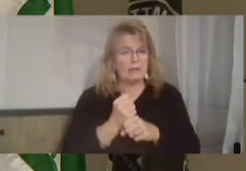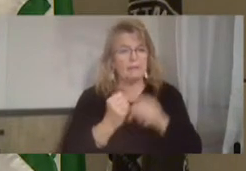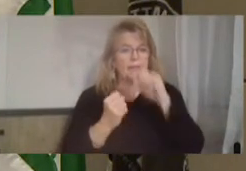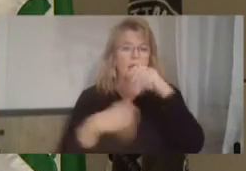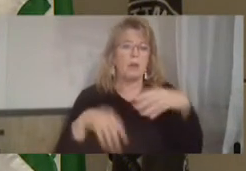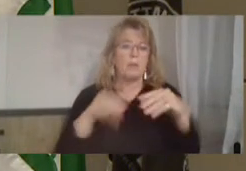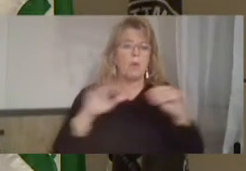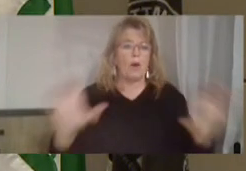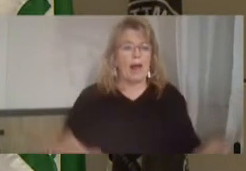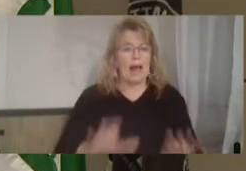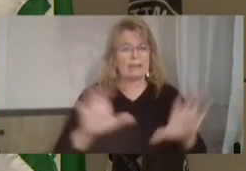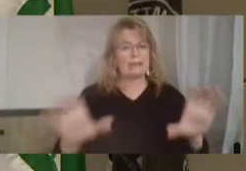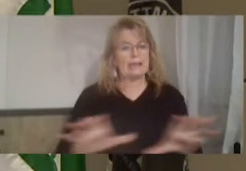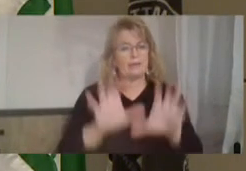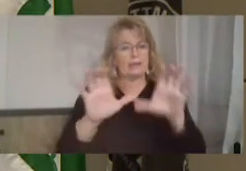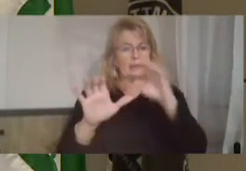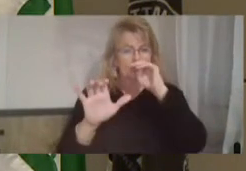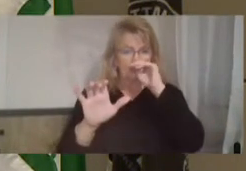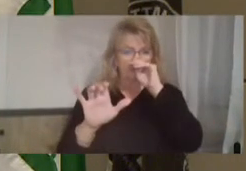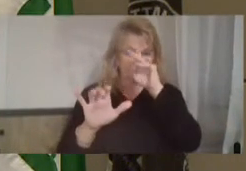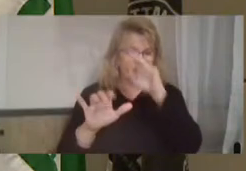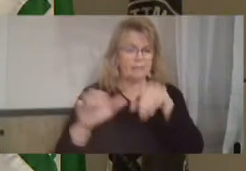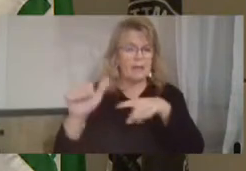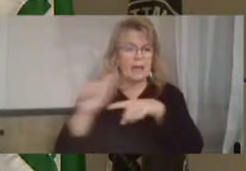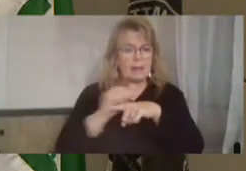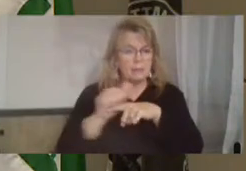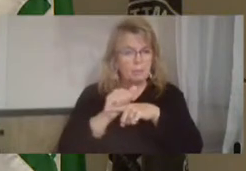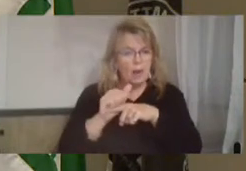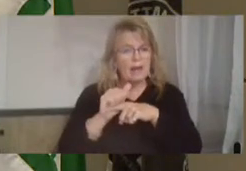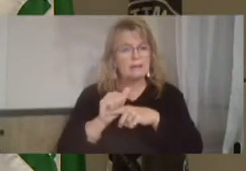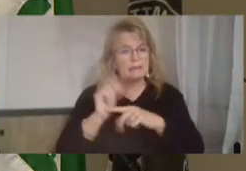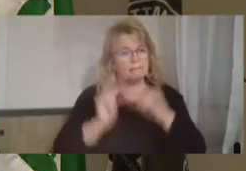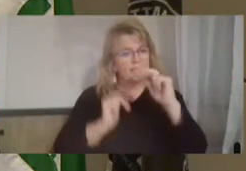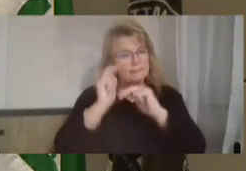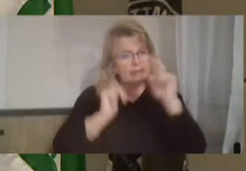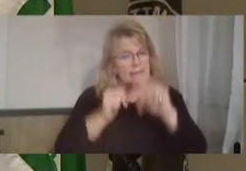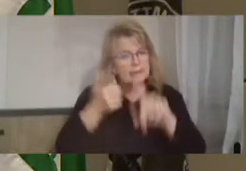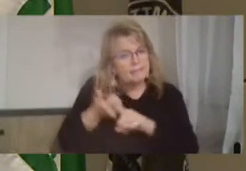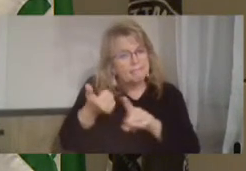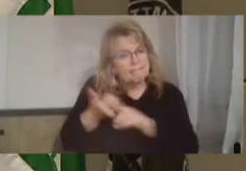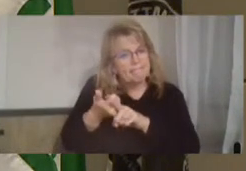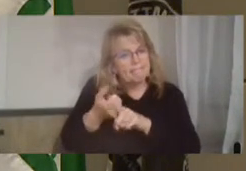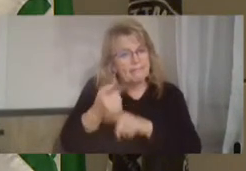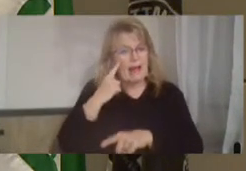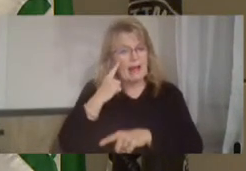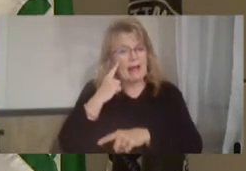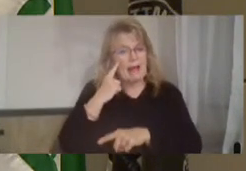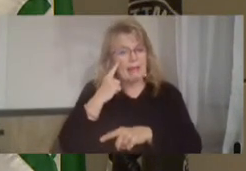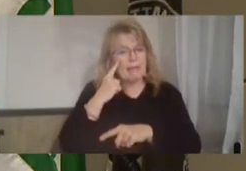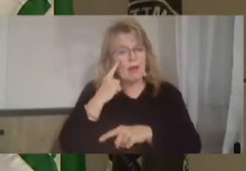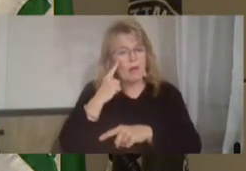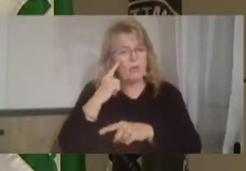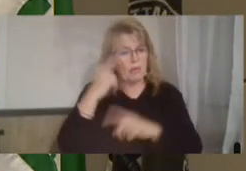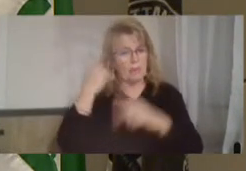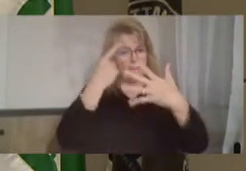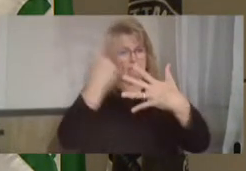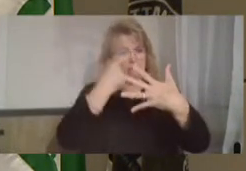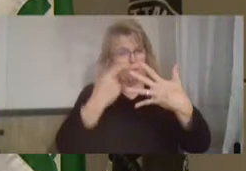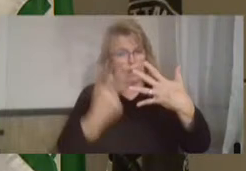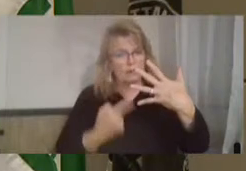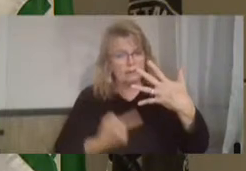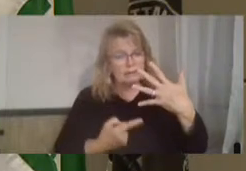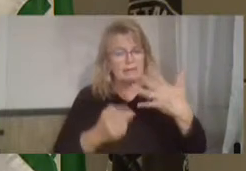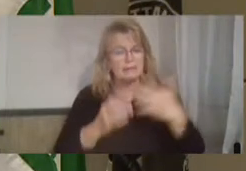at the practice facility itself. I thought the deal points that were laid out that we received for the weekend